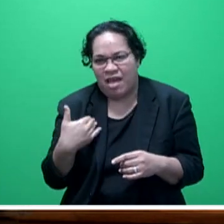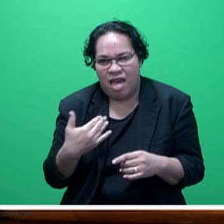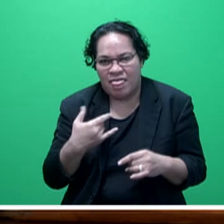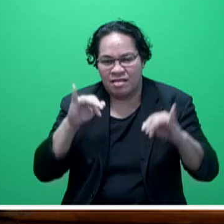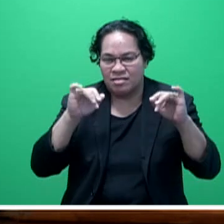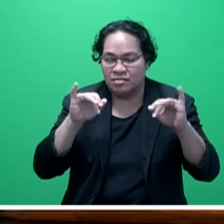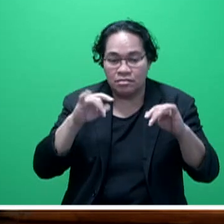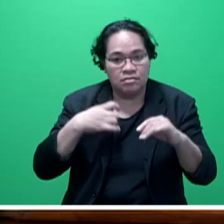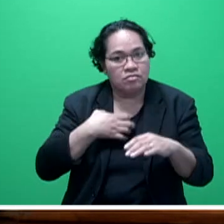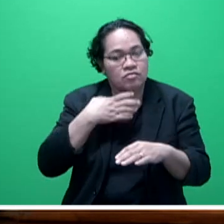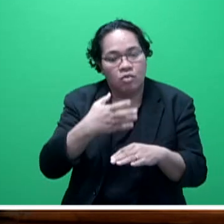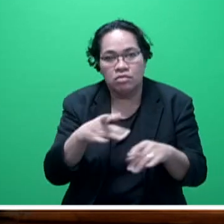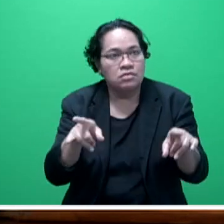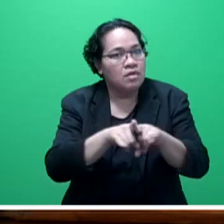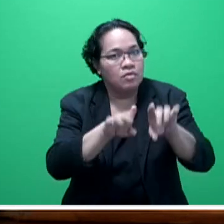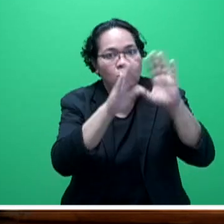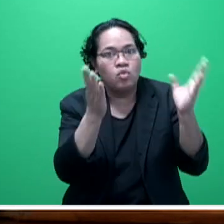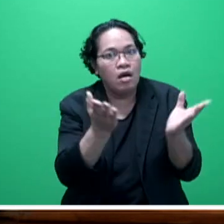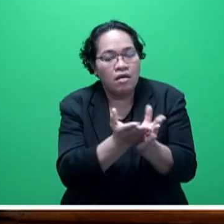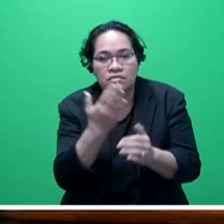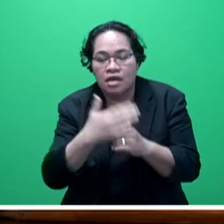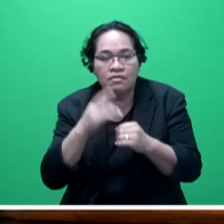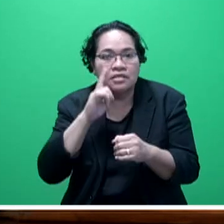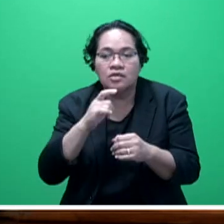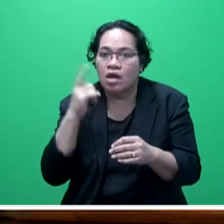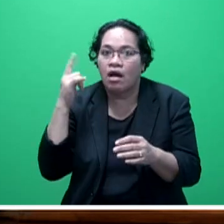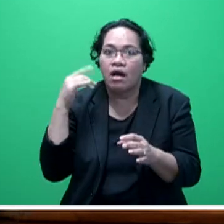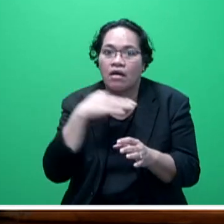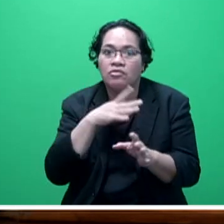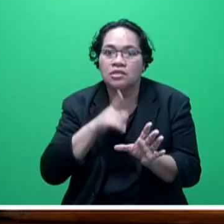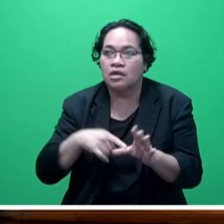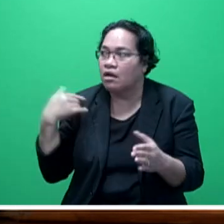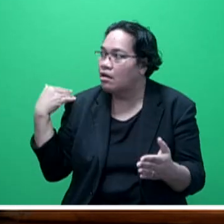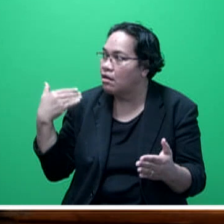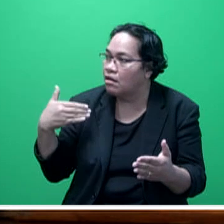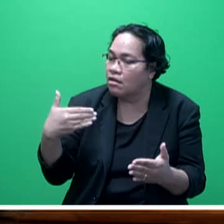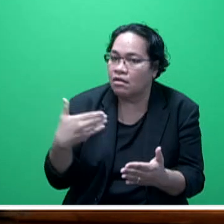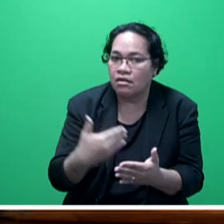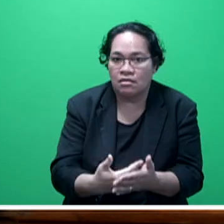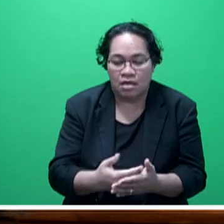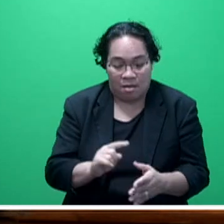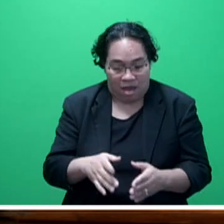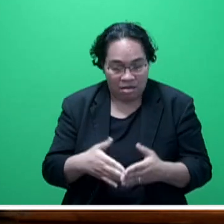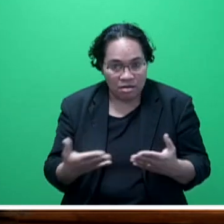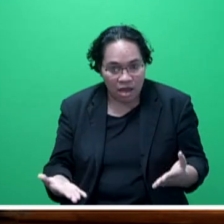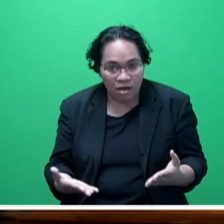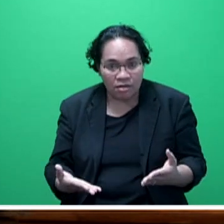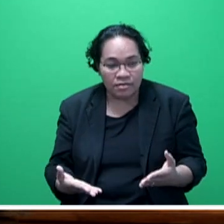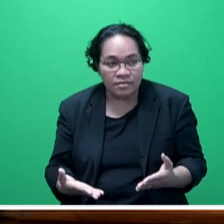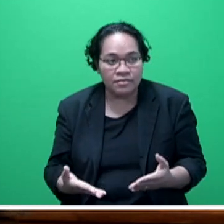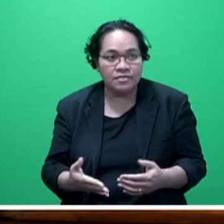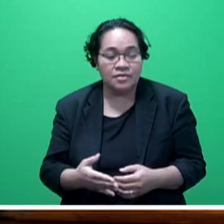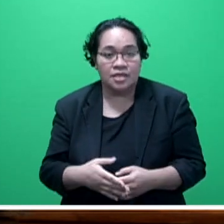than anything the world has seen in the last century. But given its nature and